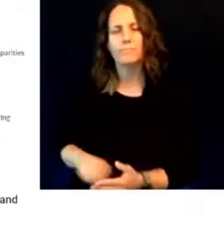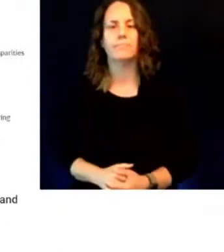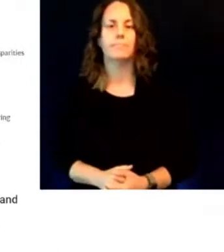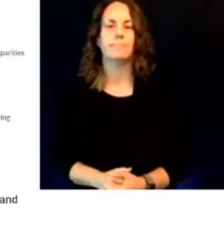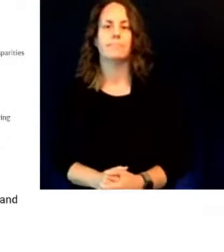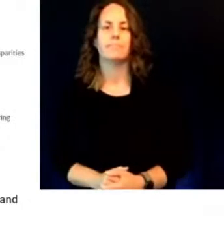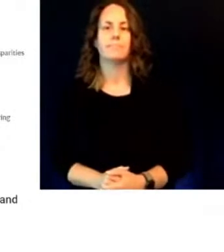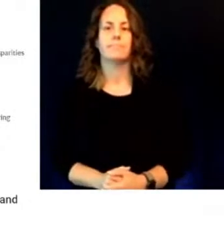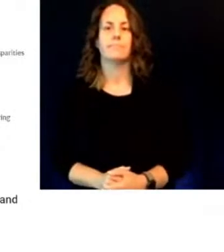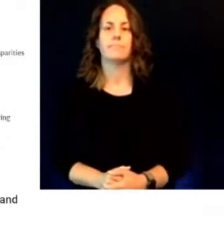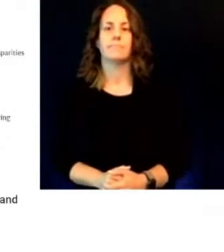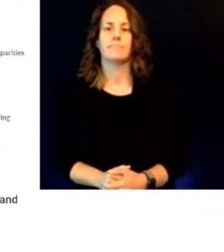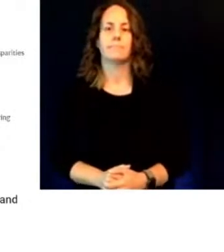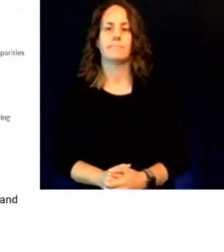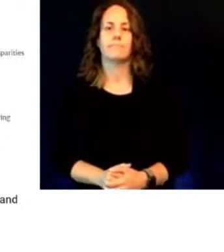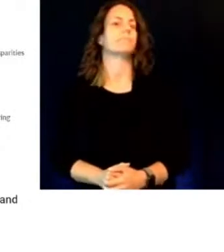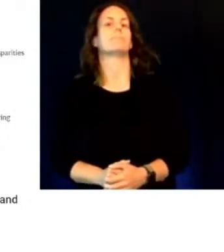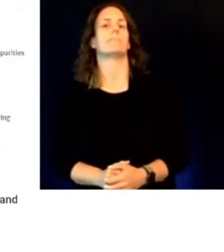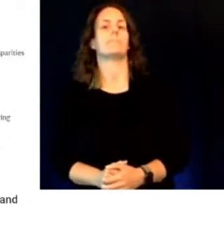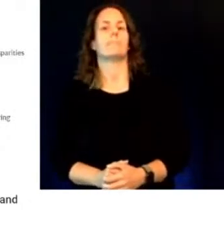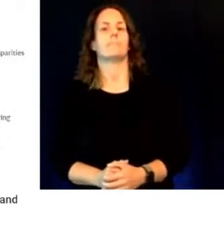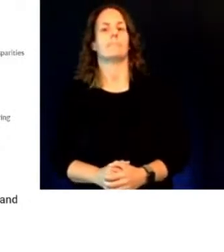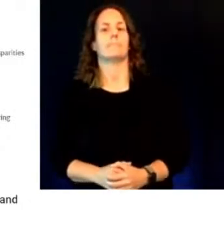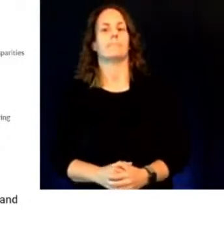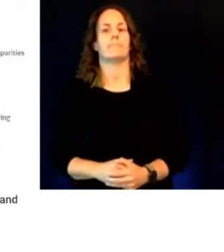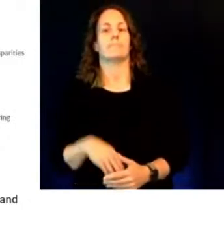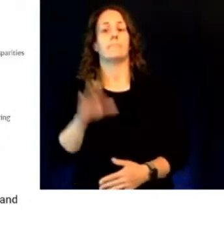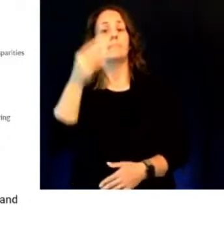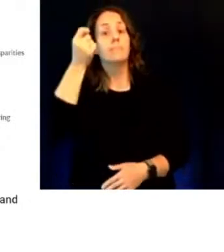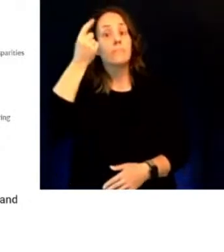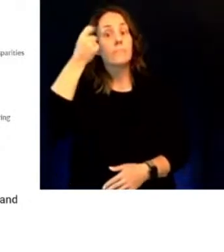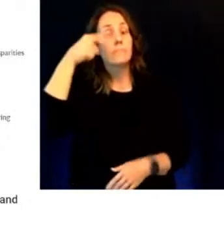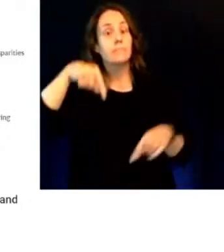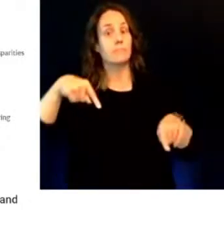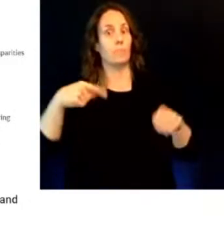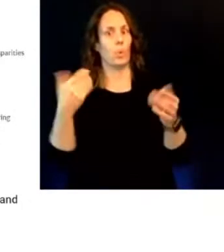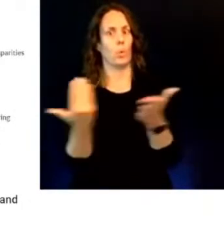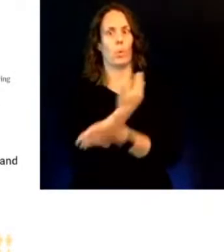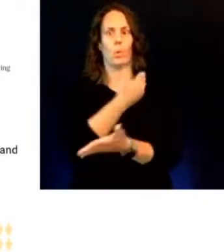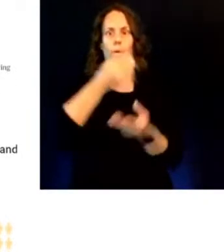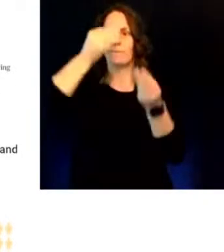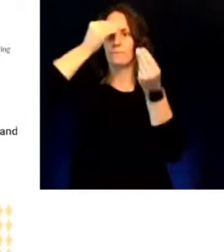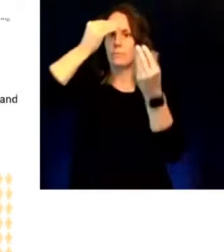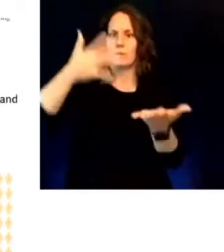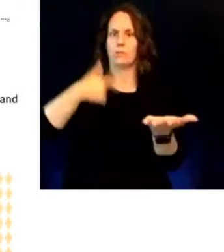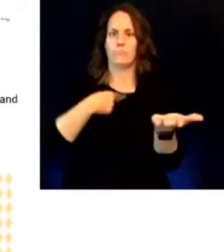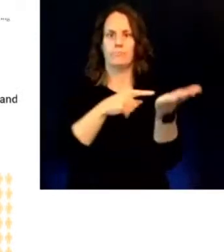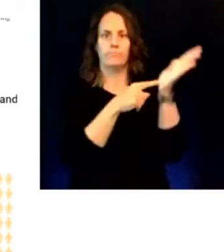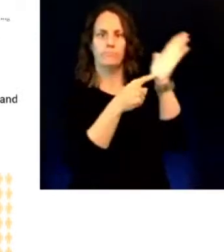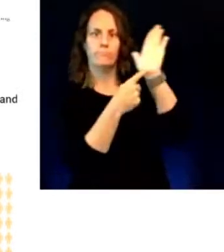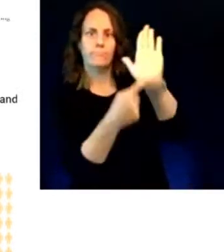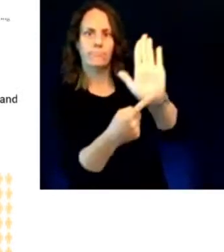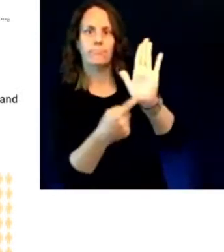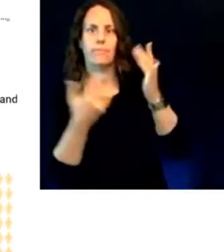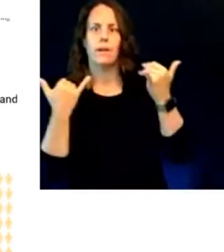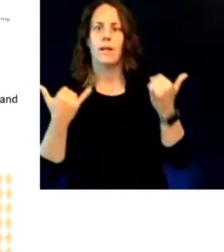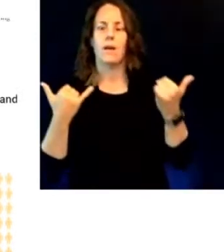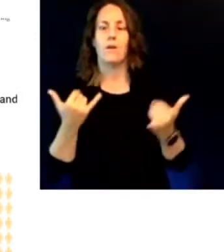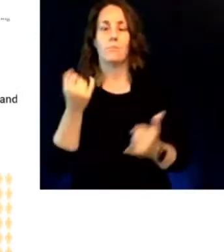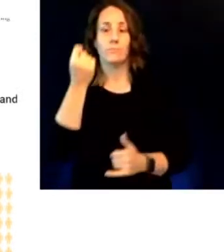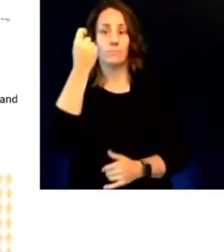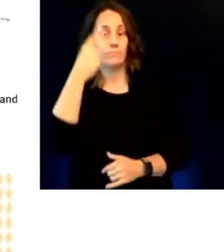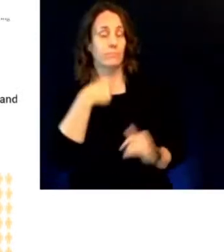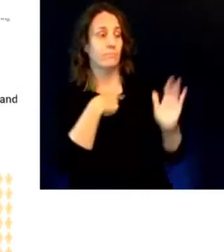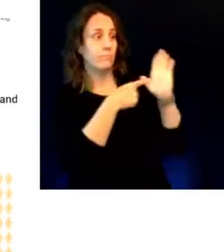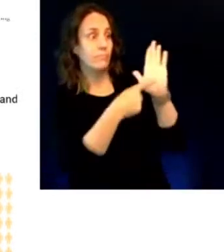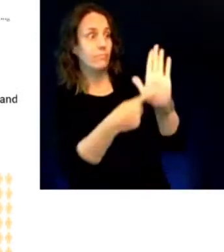is created a new data page that is displaying data showing the rate per 100,000 of COVID-19 cases,